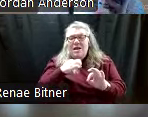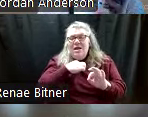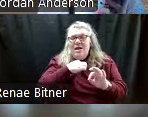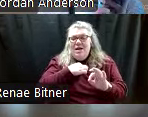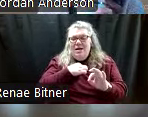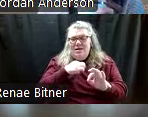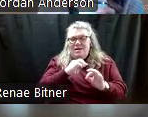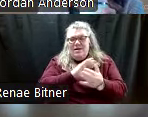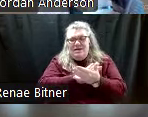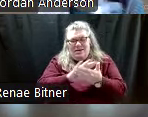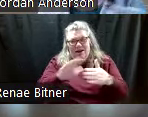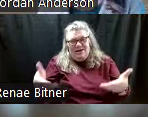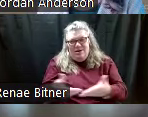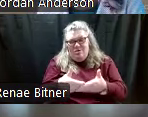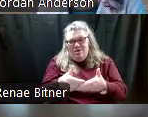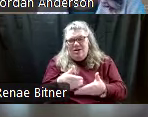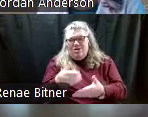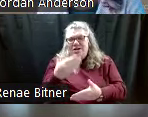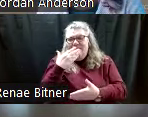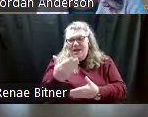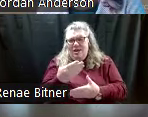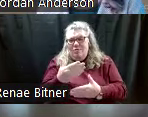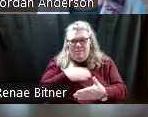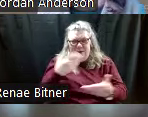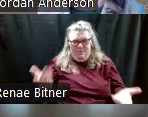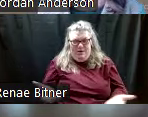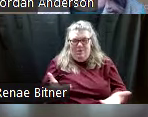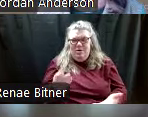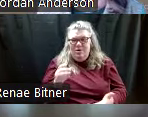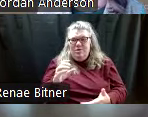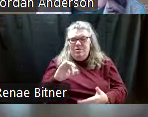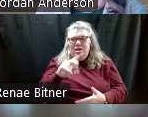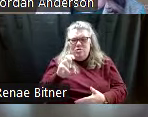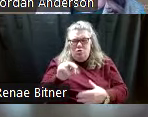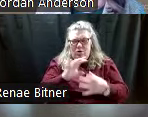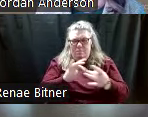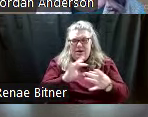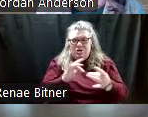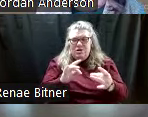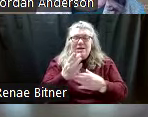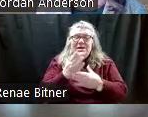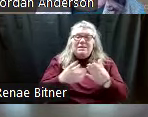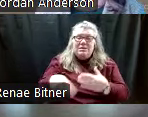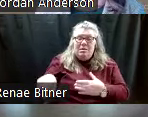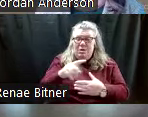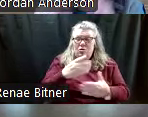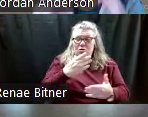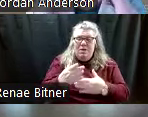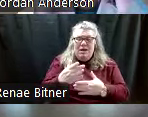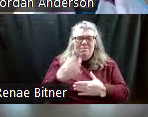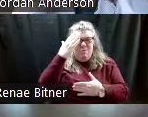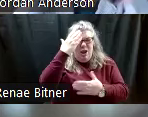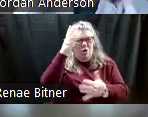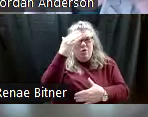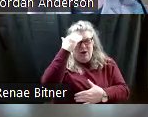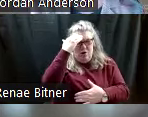Very nice introduction, Shelby. Thank you. And Jordan, and happy to be here, as Jordan mentioned. And some of you may be very familiar with how